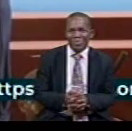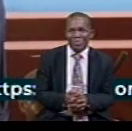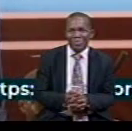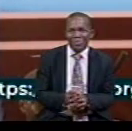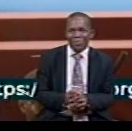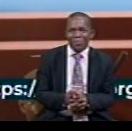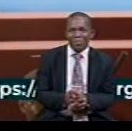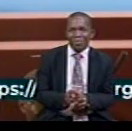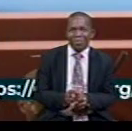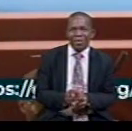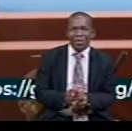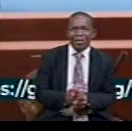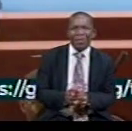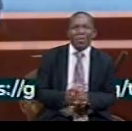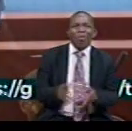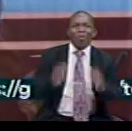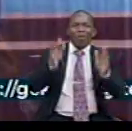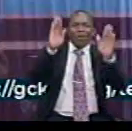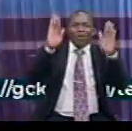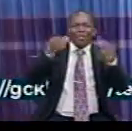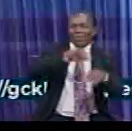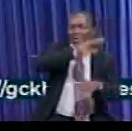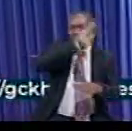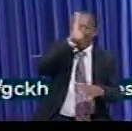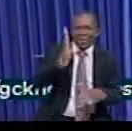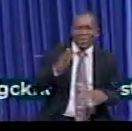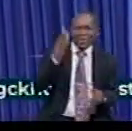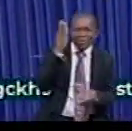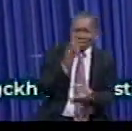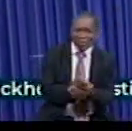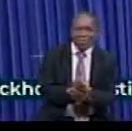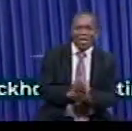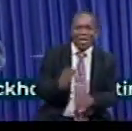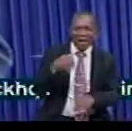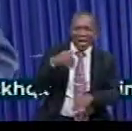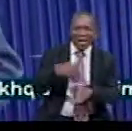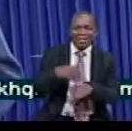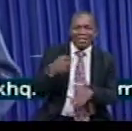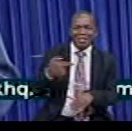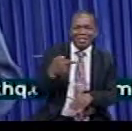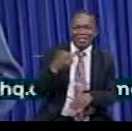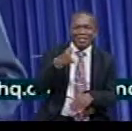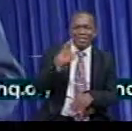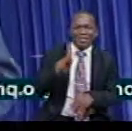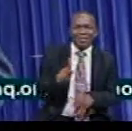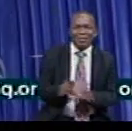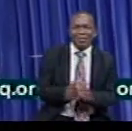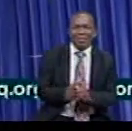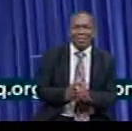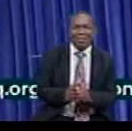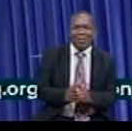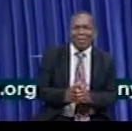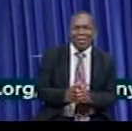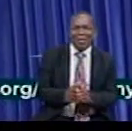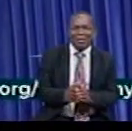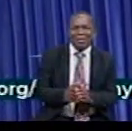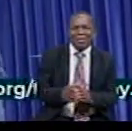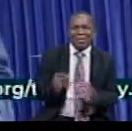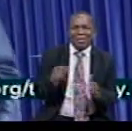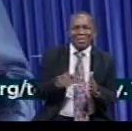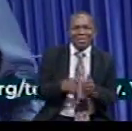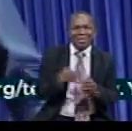wonders will never end. IGCK, our sister got converted 25 years